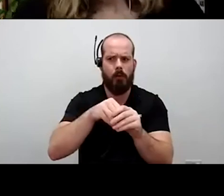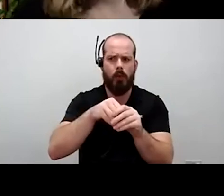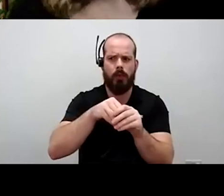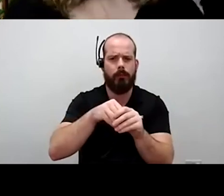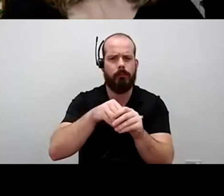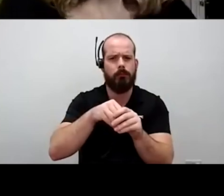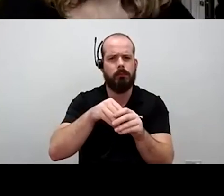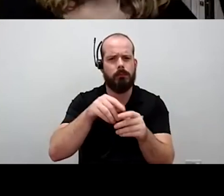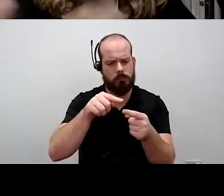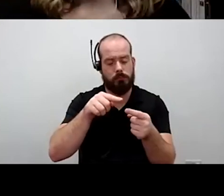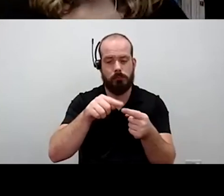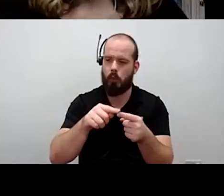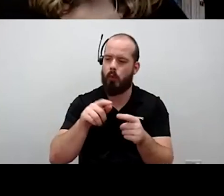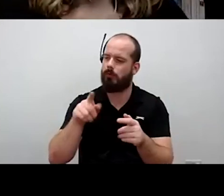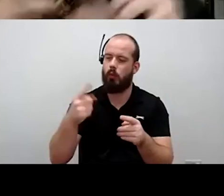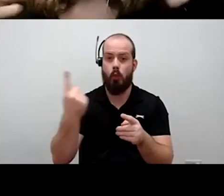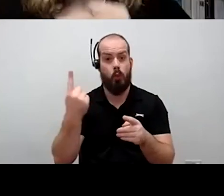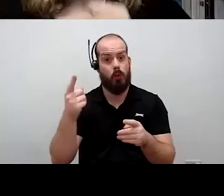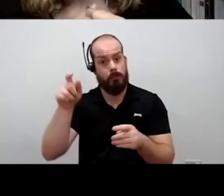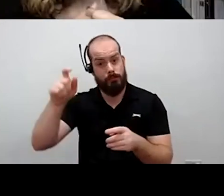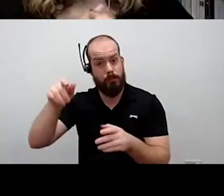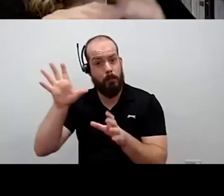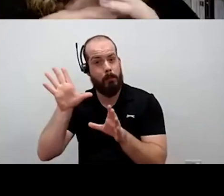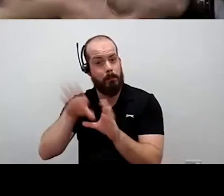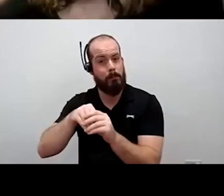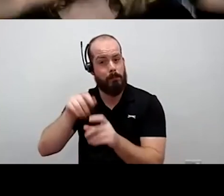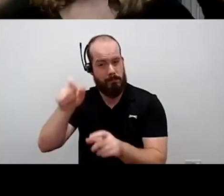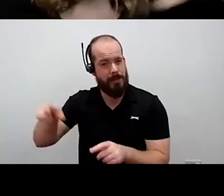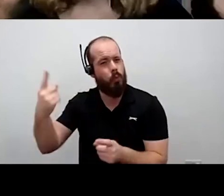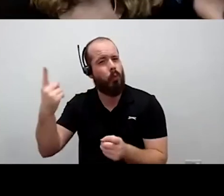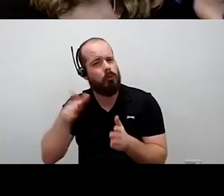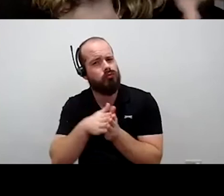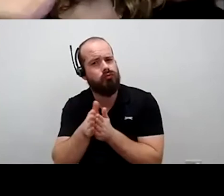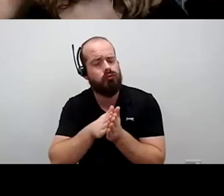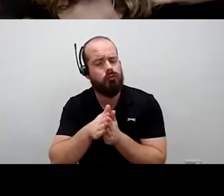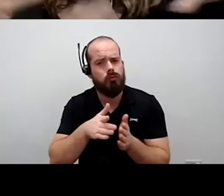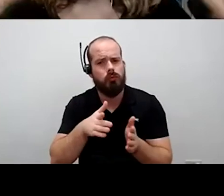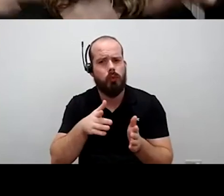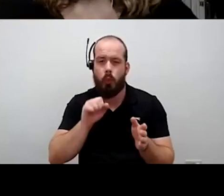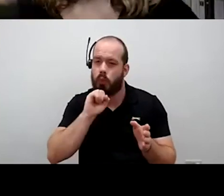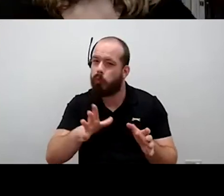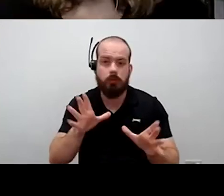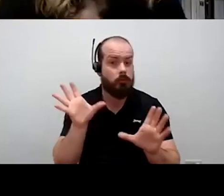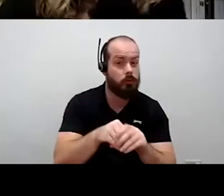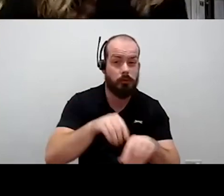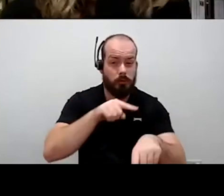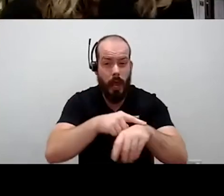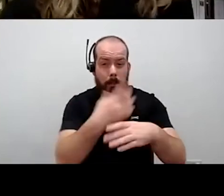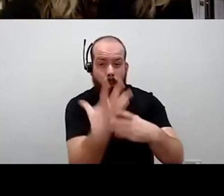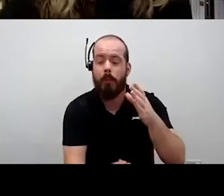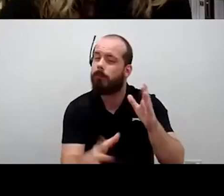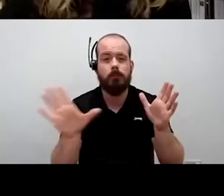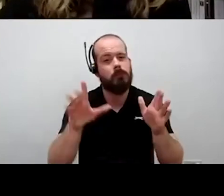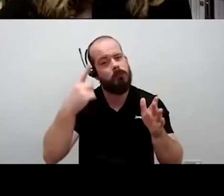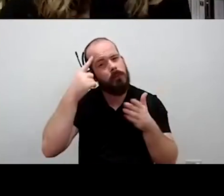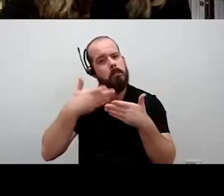full co-op members? They're not going to be the people who are going to devote all of their spare time to it, but the kind of people around you. How do you help kind of spread the word to just general